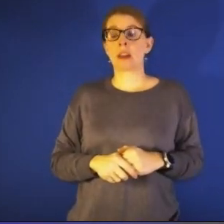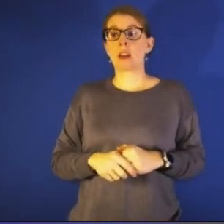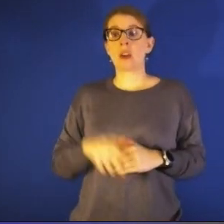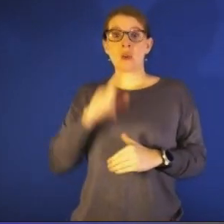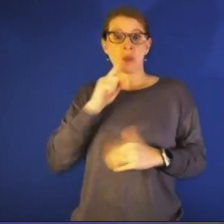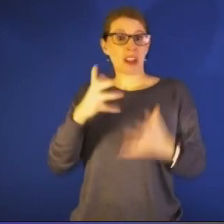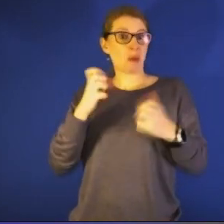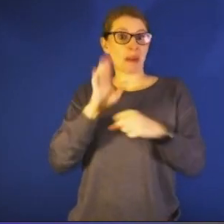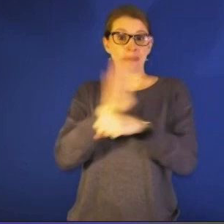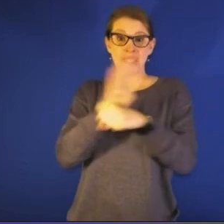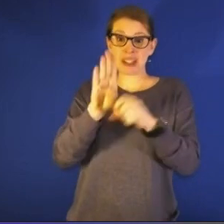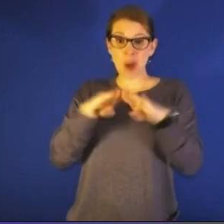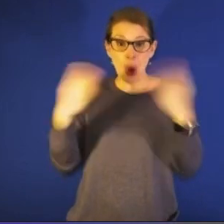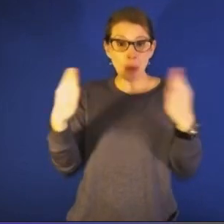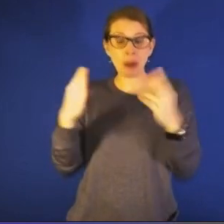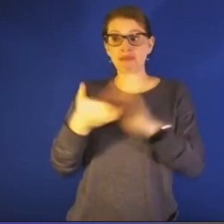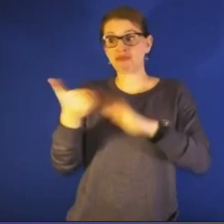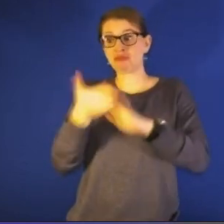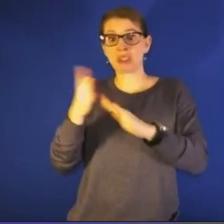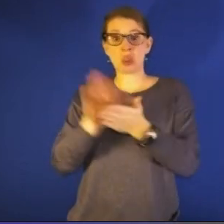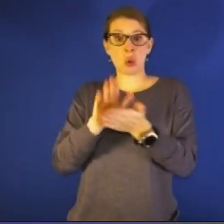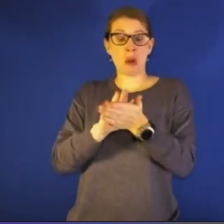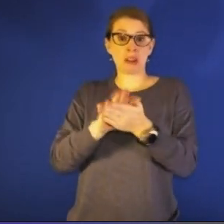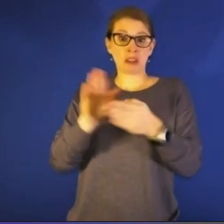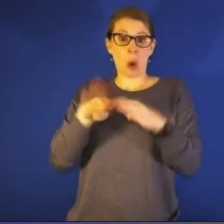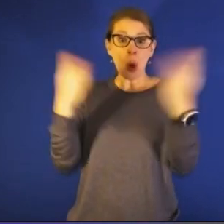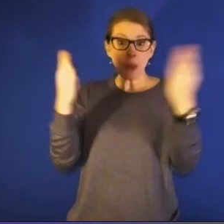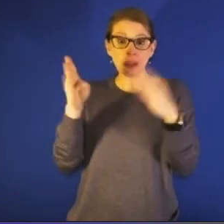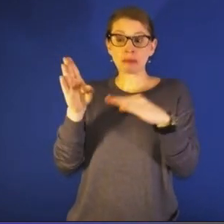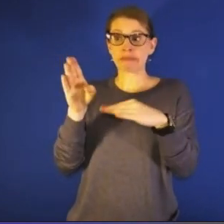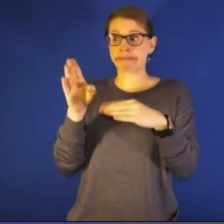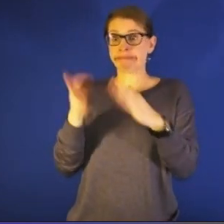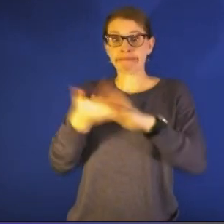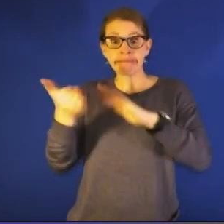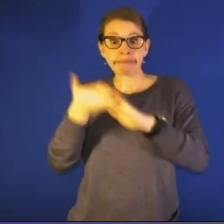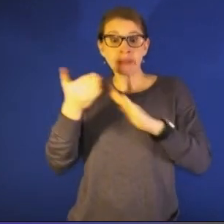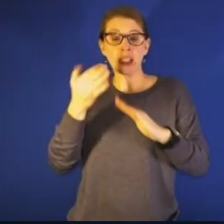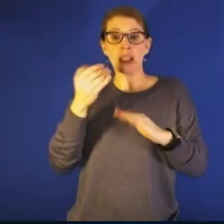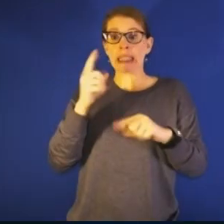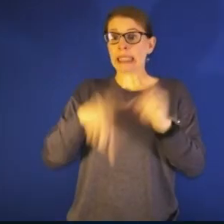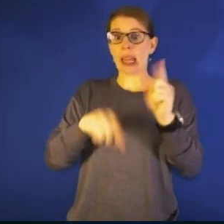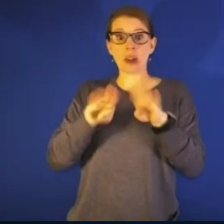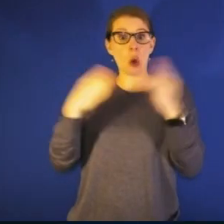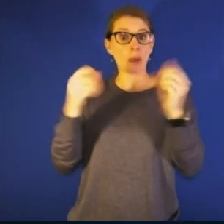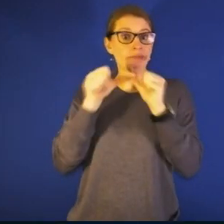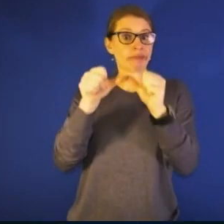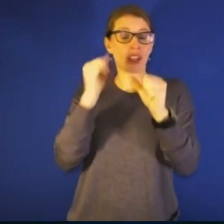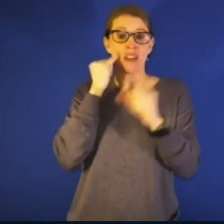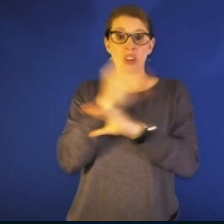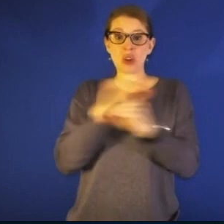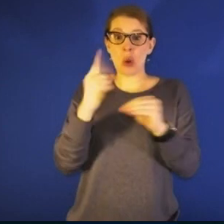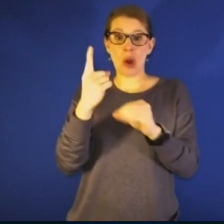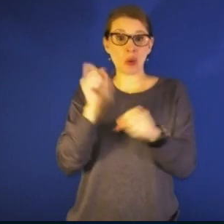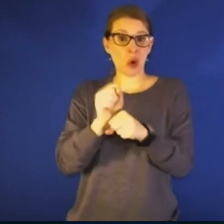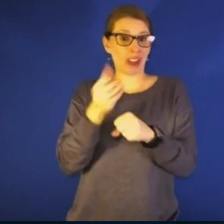open, and you can't do that if you don't have people to work. So, Dr. Megow, thoughts?